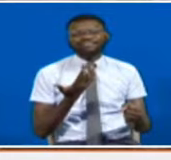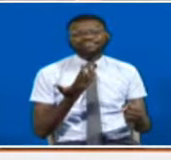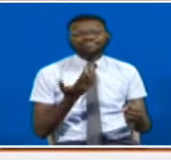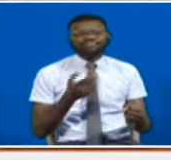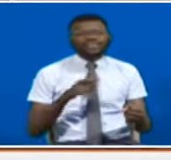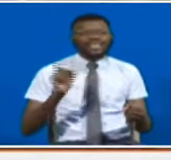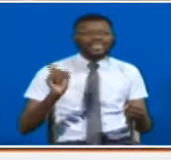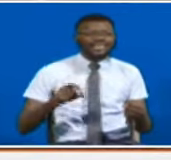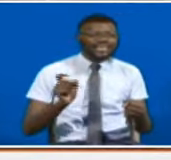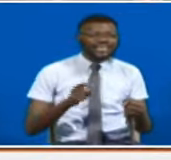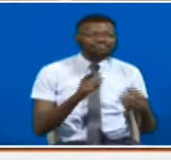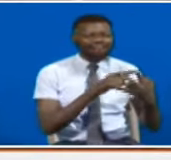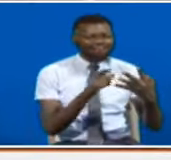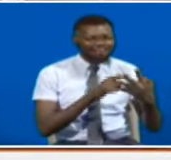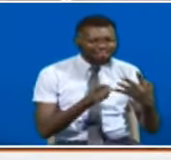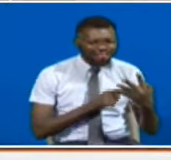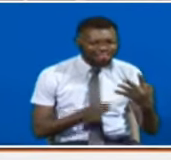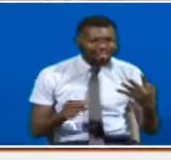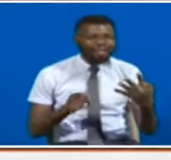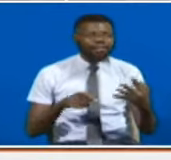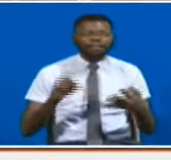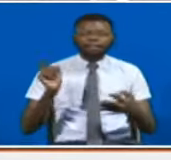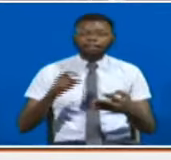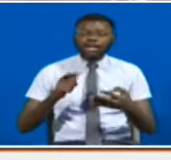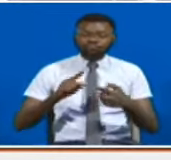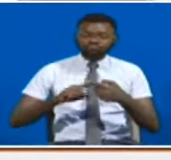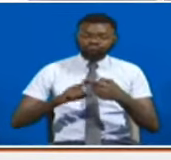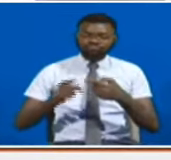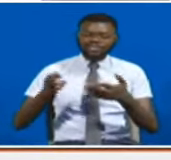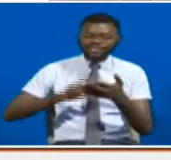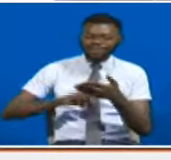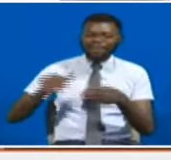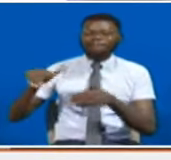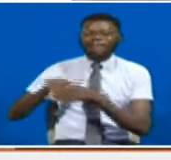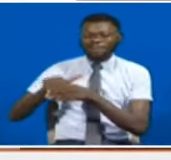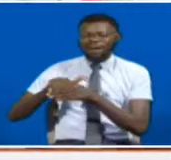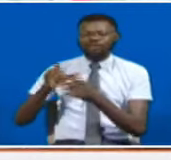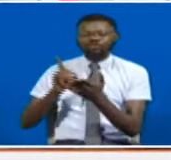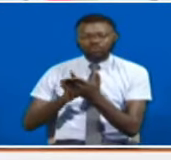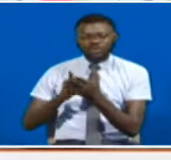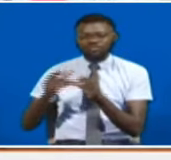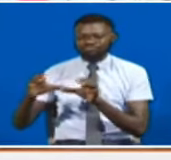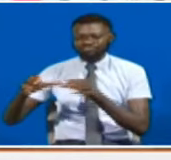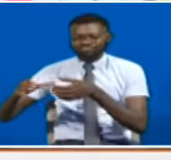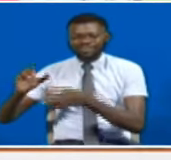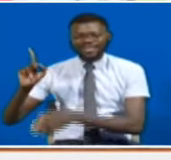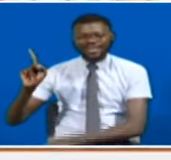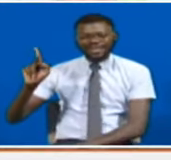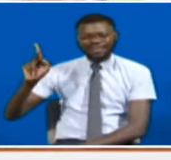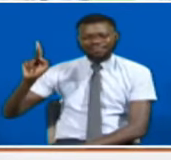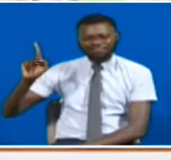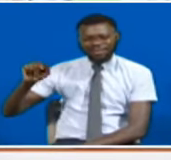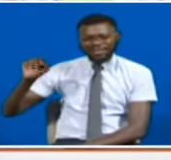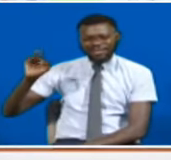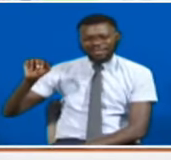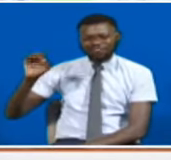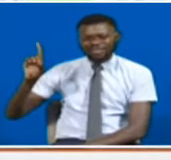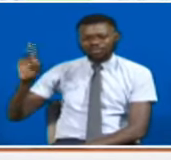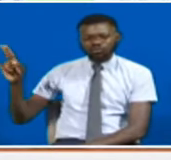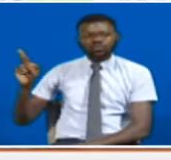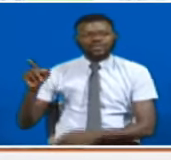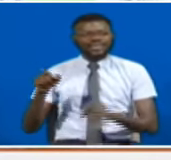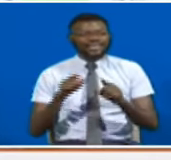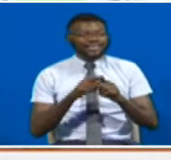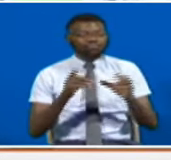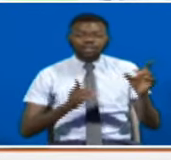that requires the applicant to be a registered member of the Doctors' Union KMPDU. A Among other responsibilities, a